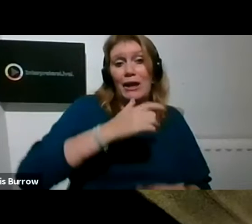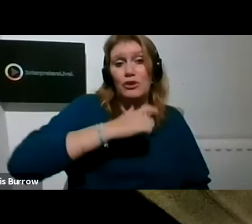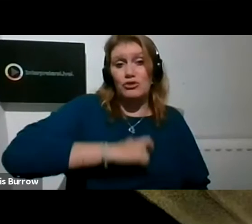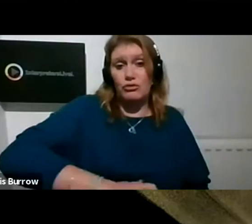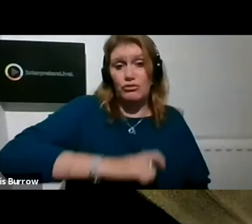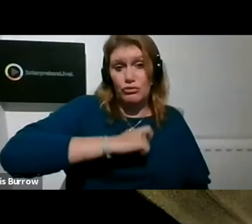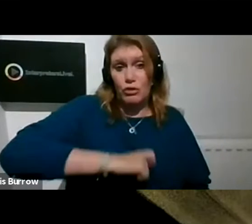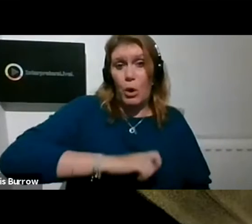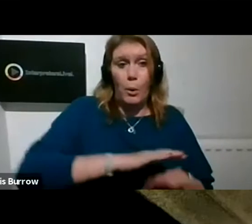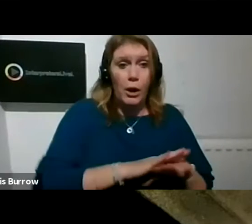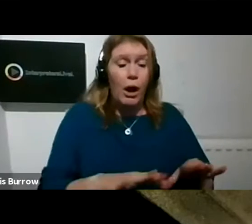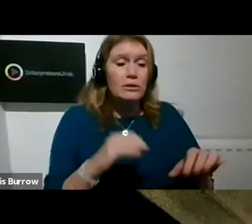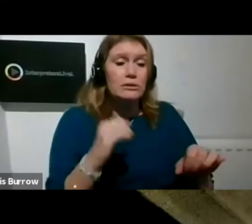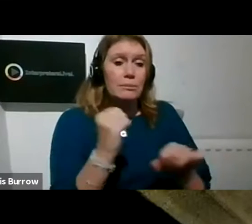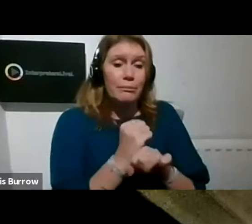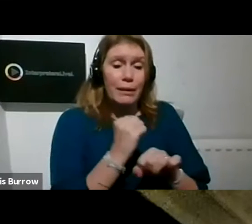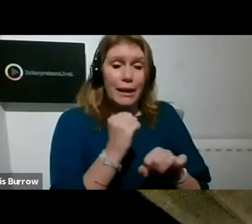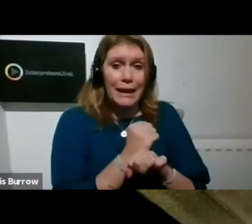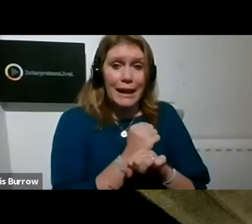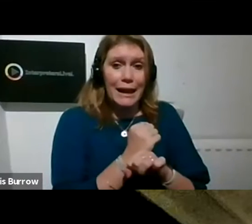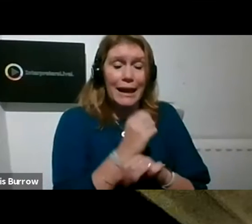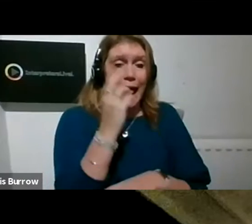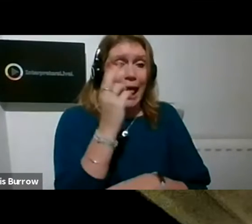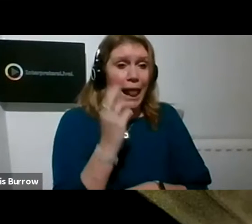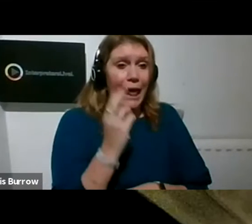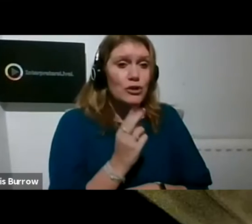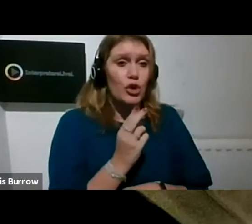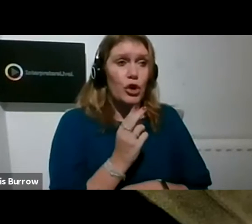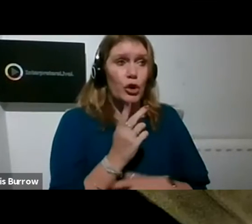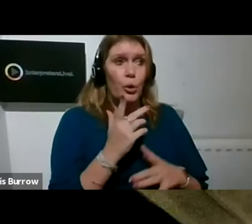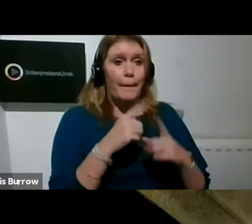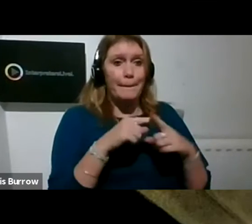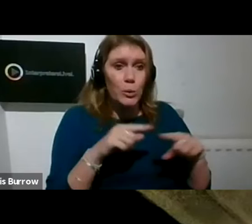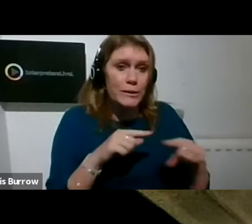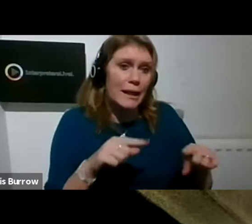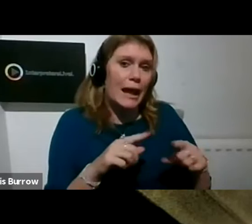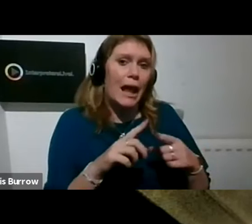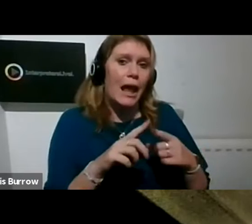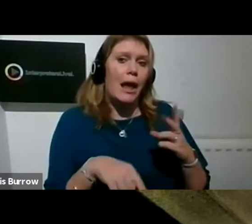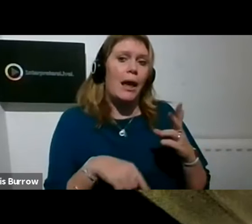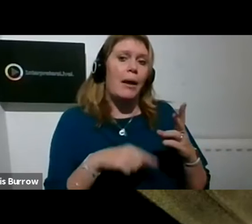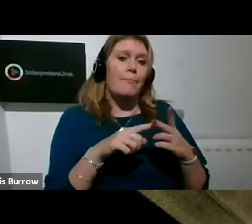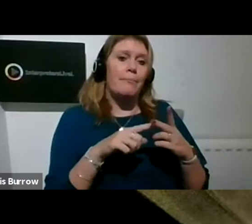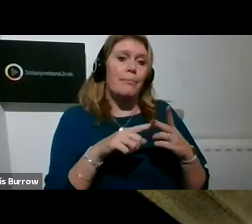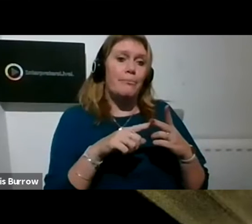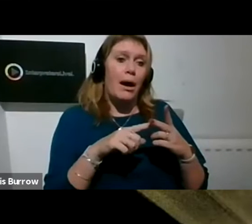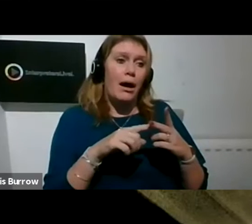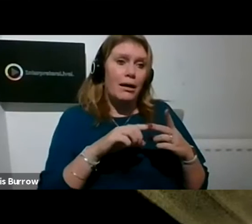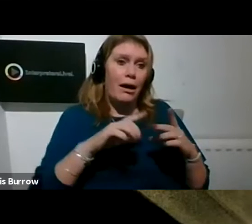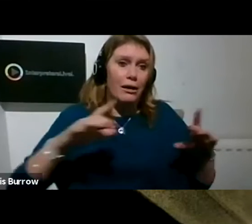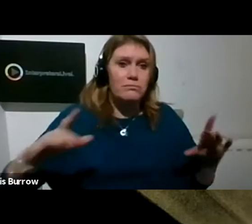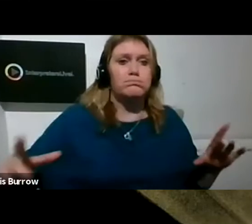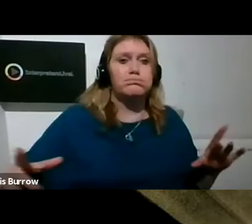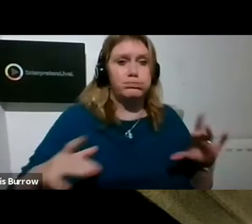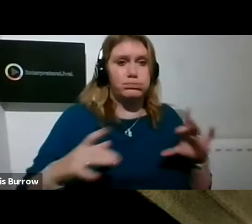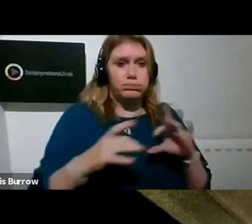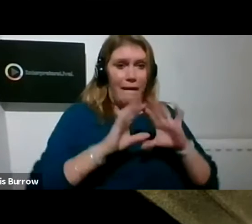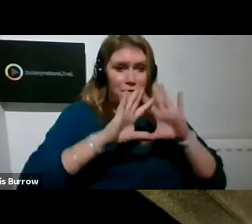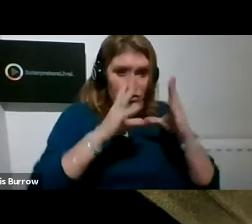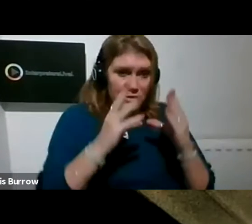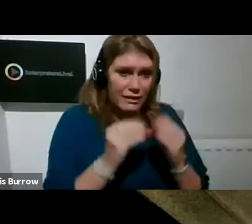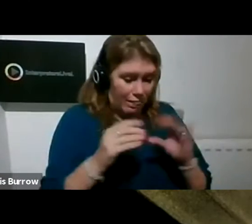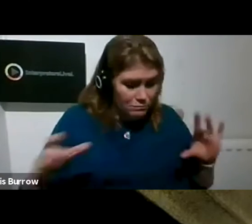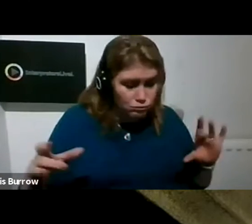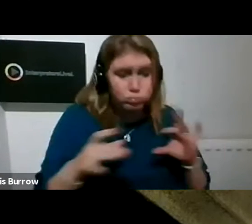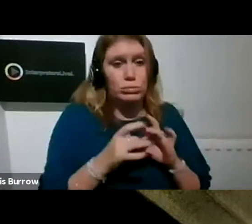just of making electronic portions of music, but also kind of putting the whole thing together. And